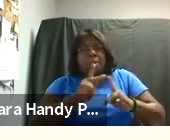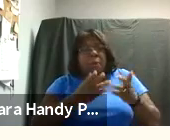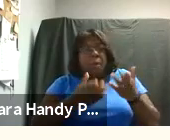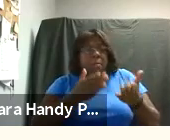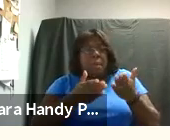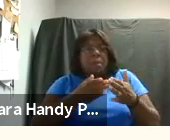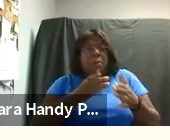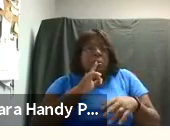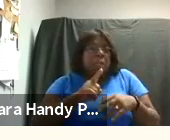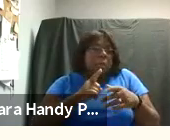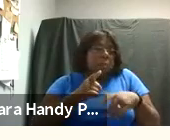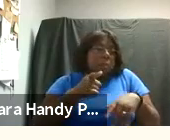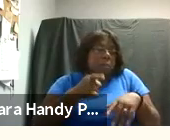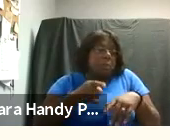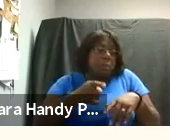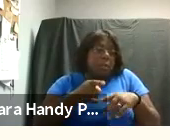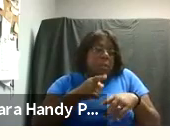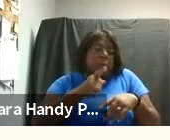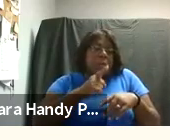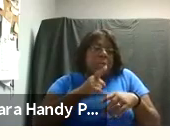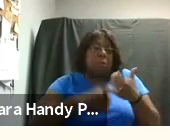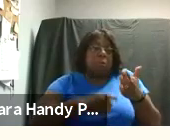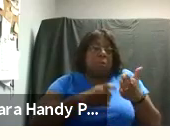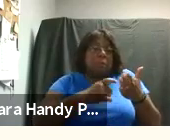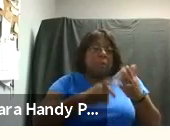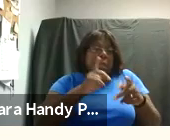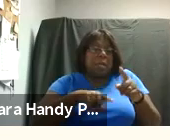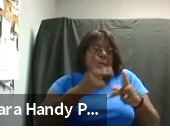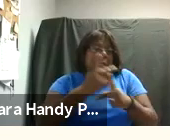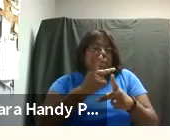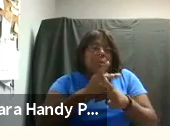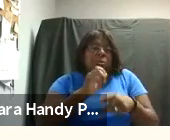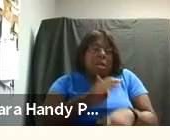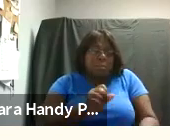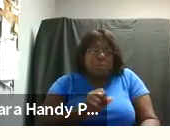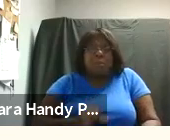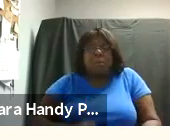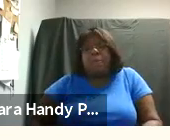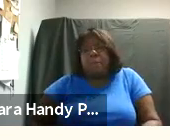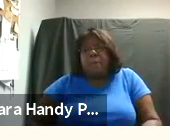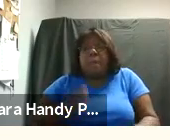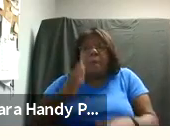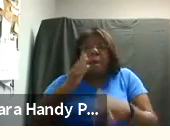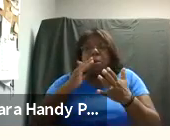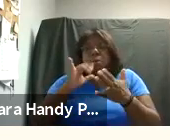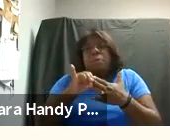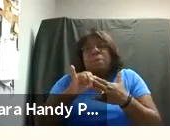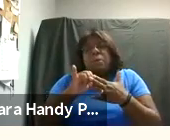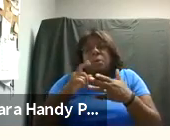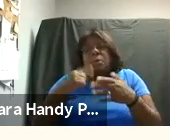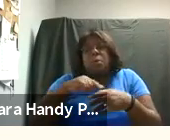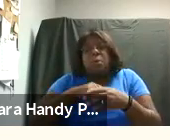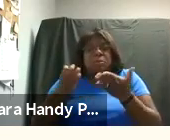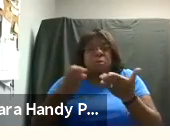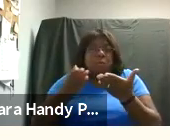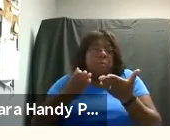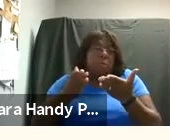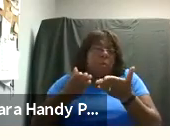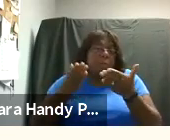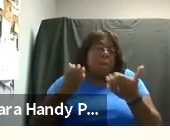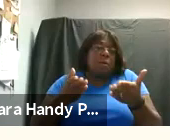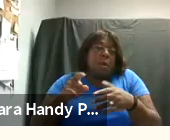actually be fairly costly if they're not able to maintain their jobs. I know that we as a service provider are going to have to